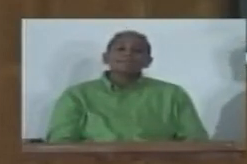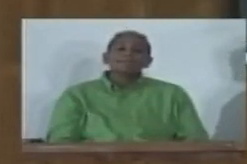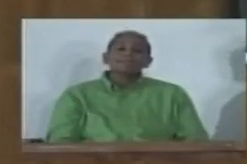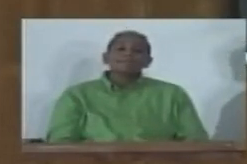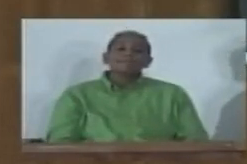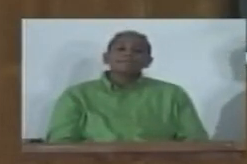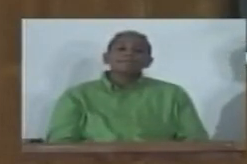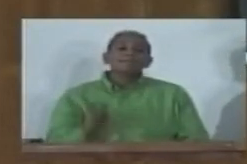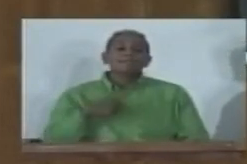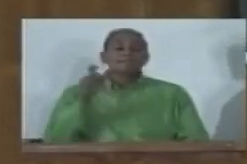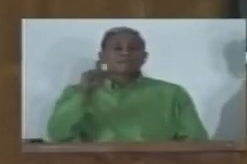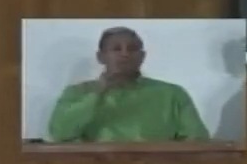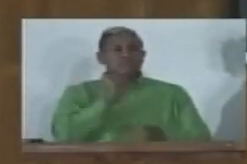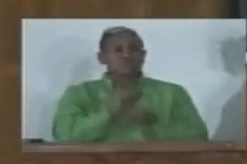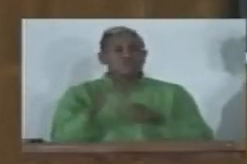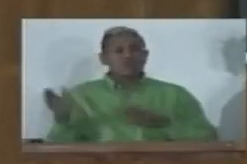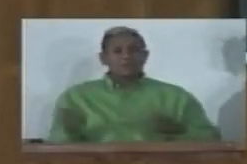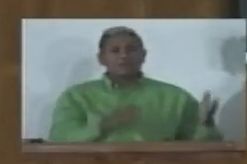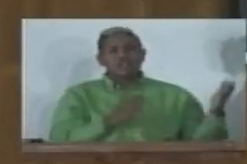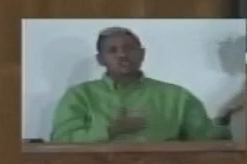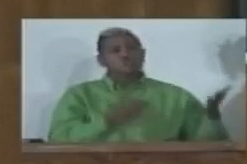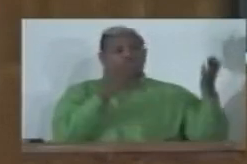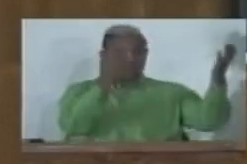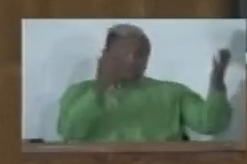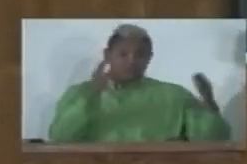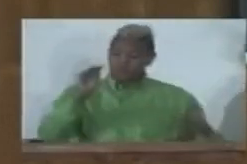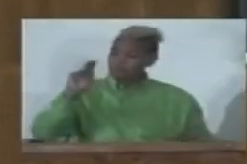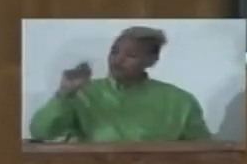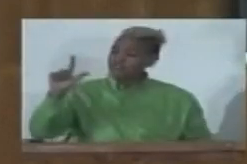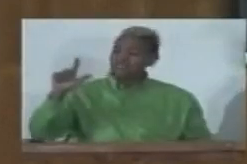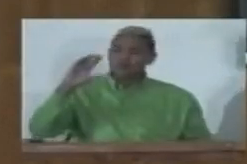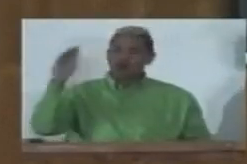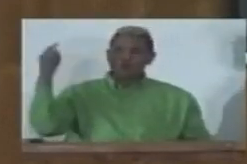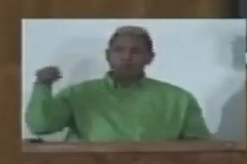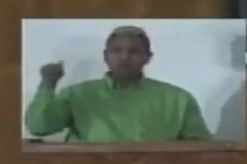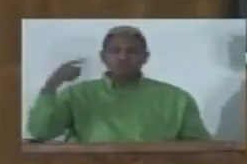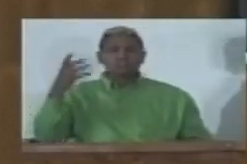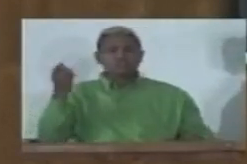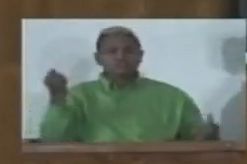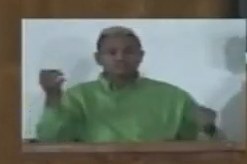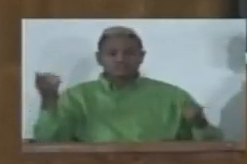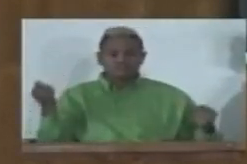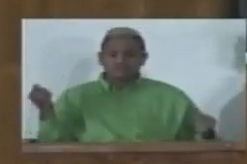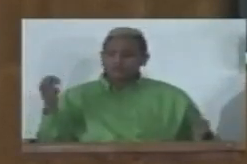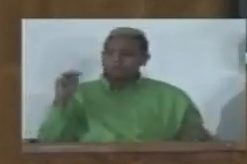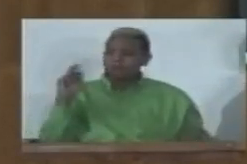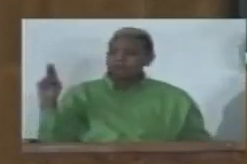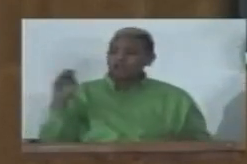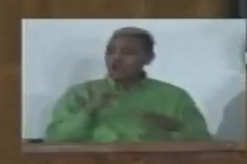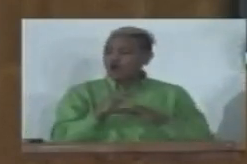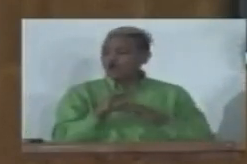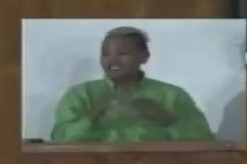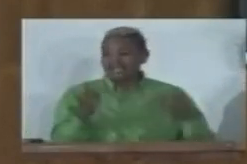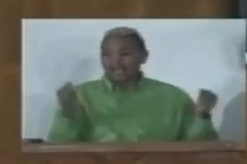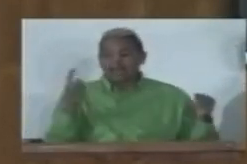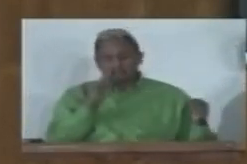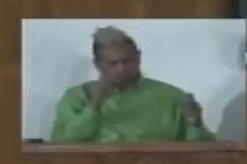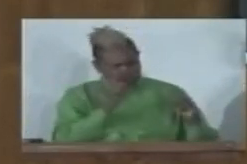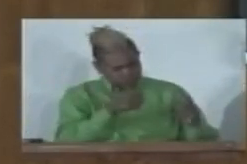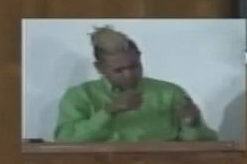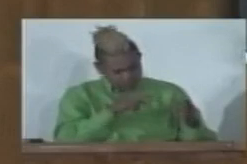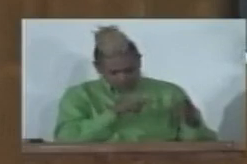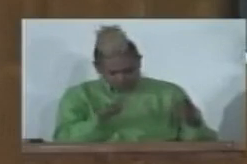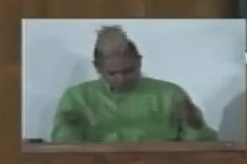We must ensure that the plan submitted to the municipal corporations, Mr. Mayor and Councillor, speak